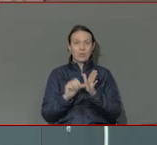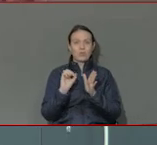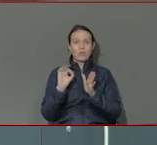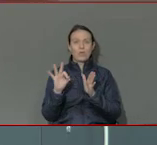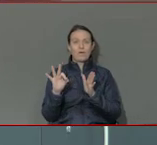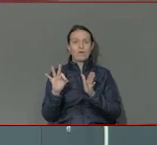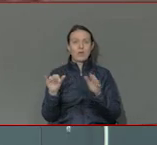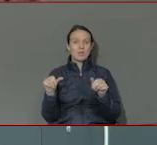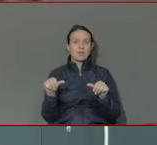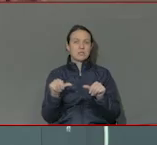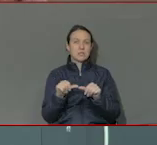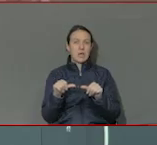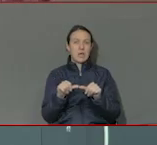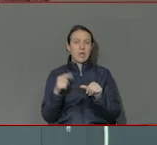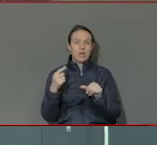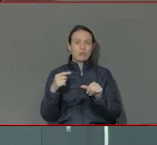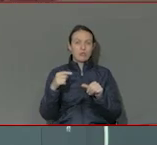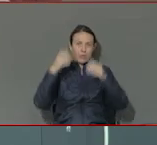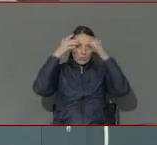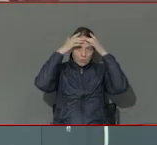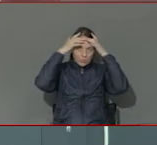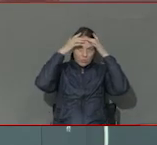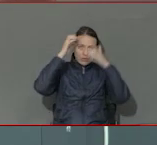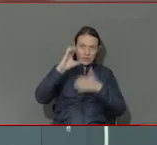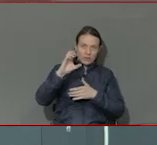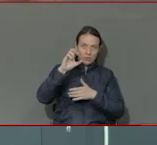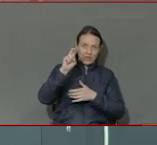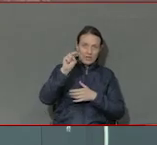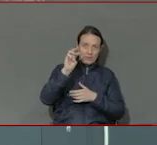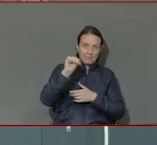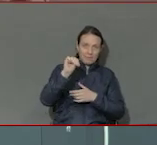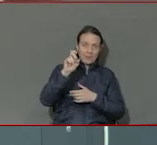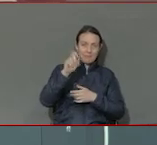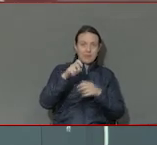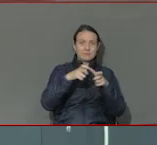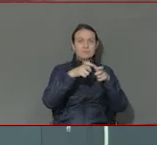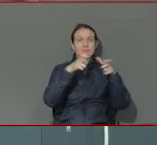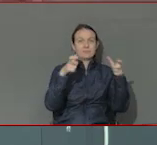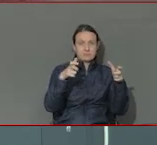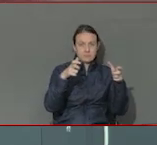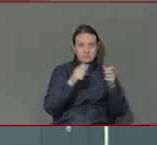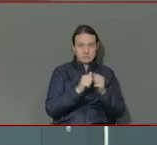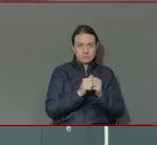the cranium is that it must be large. Large